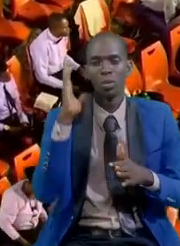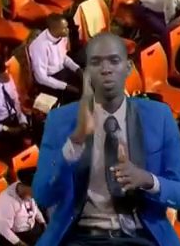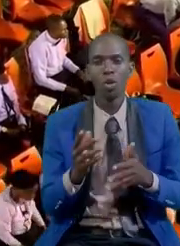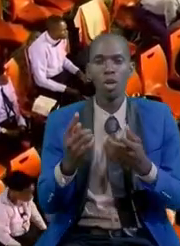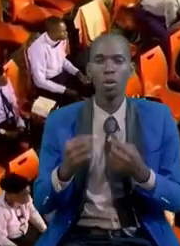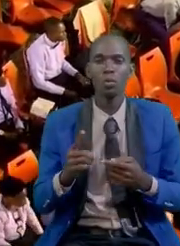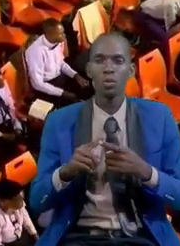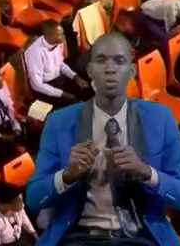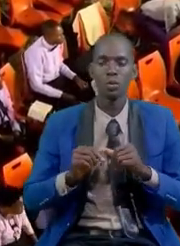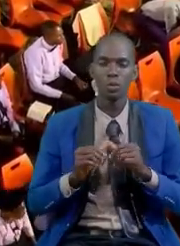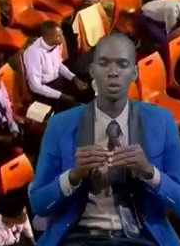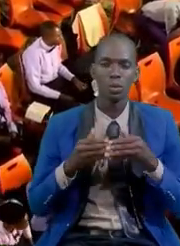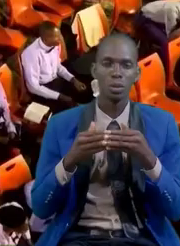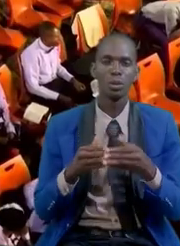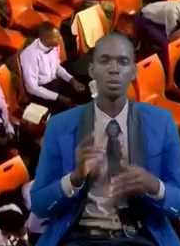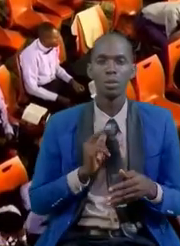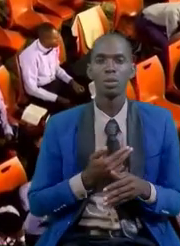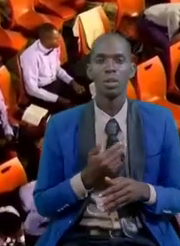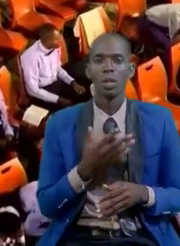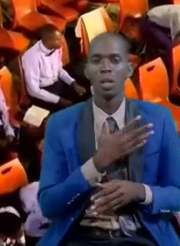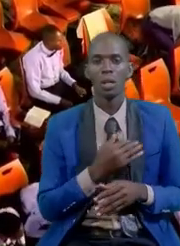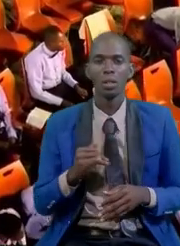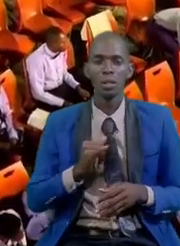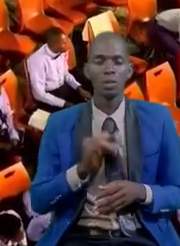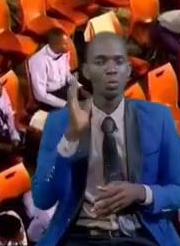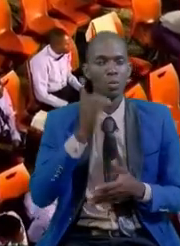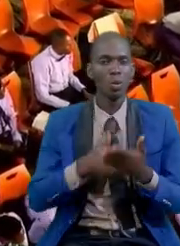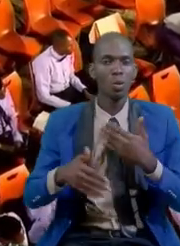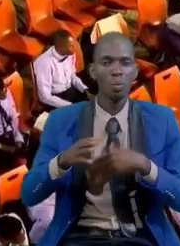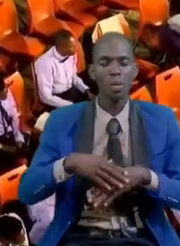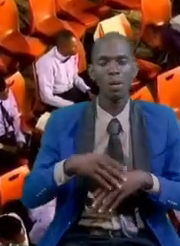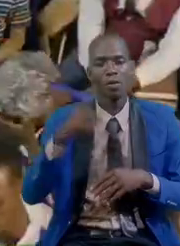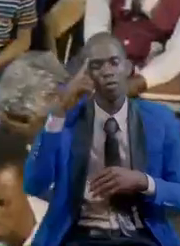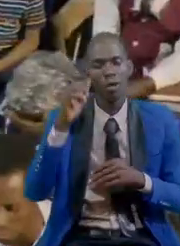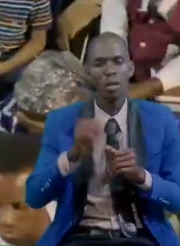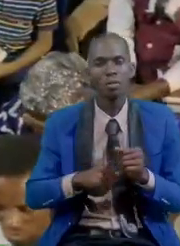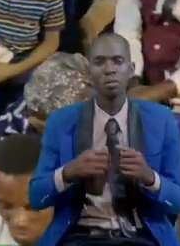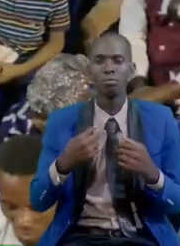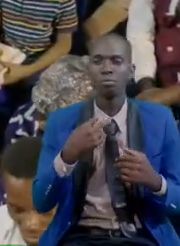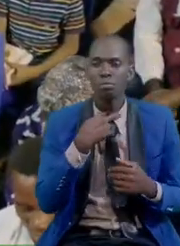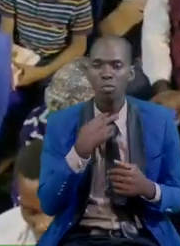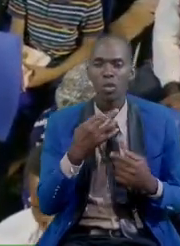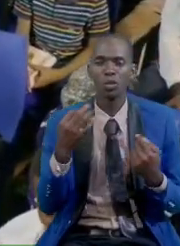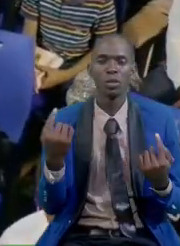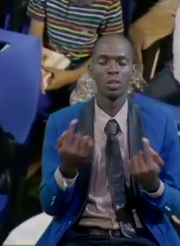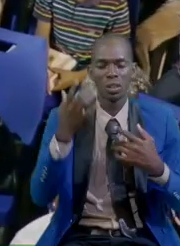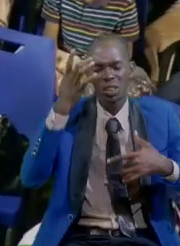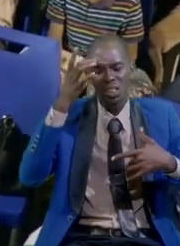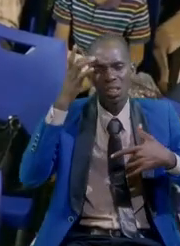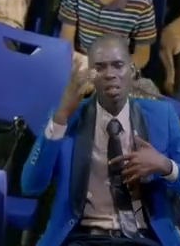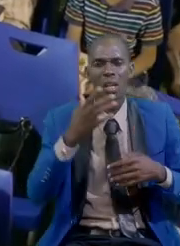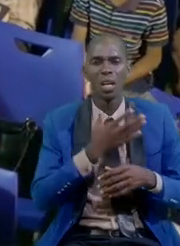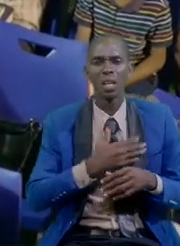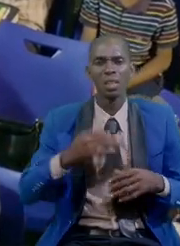section. Then I'll be coming back for every yoke of sickness, of infirmity, and of demon possession to